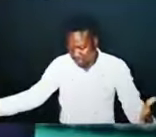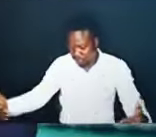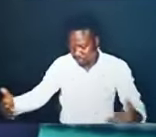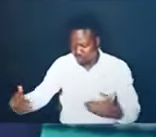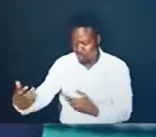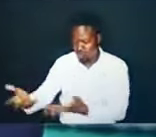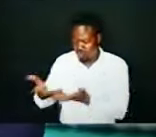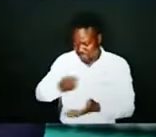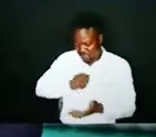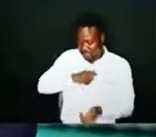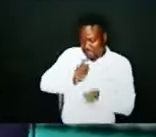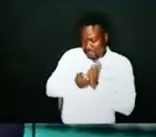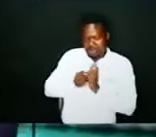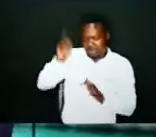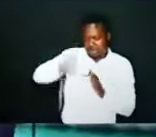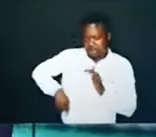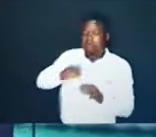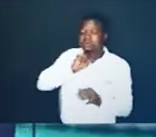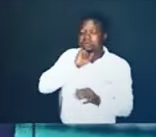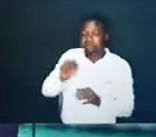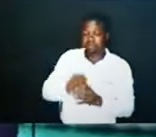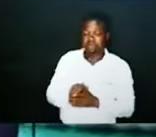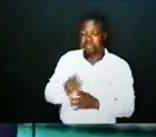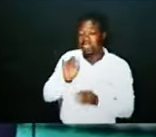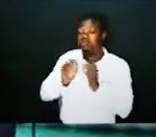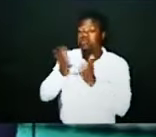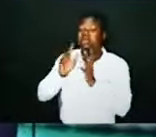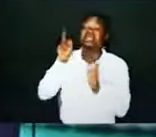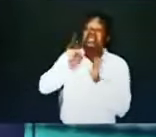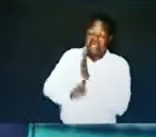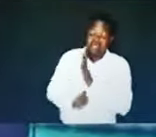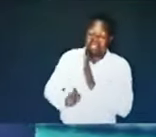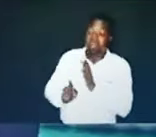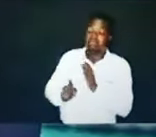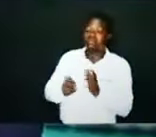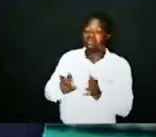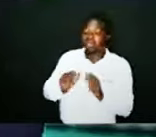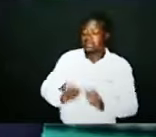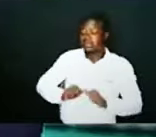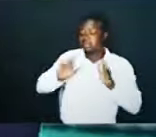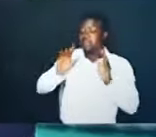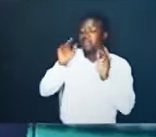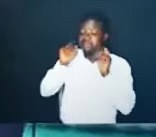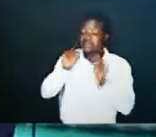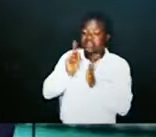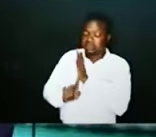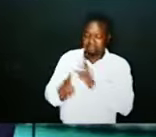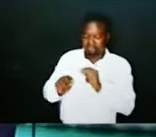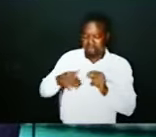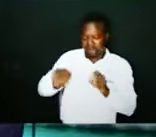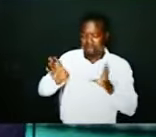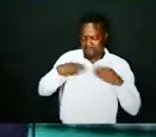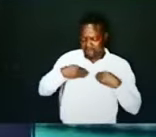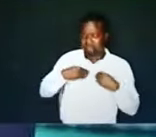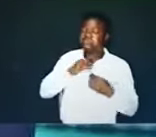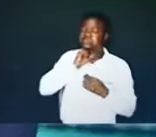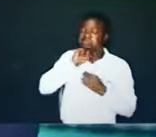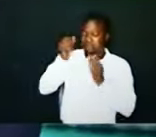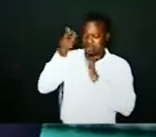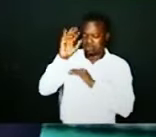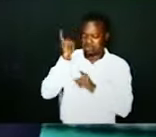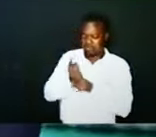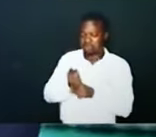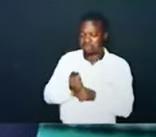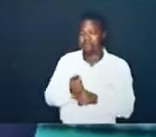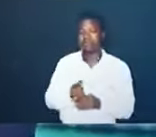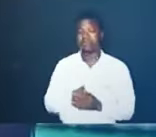did you know on to turn us even when it means death. Say a bat of walk round poa will be. Let me draw an example